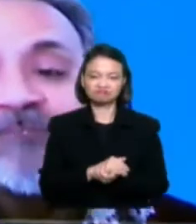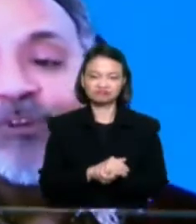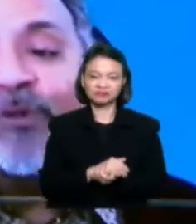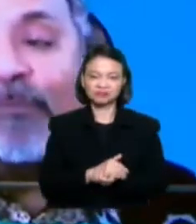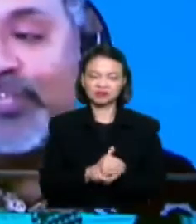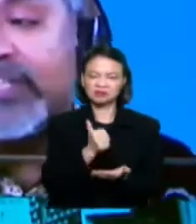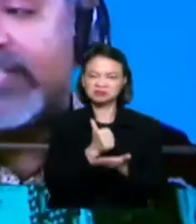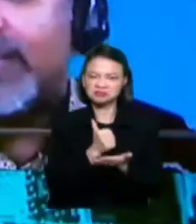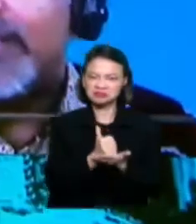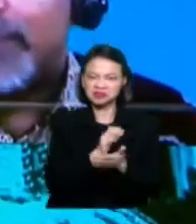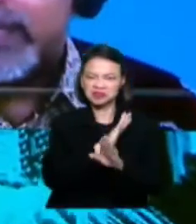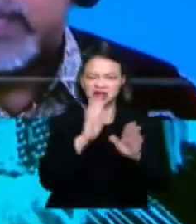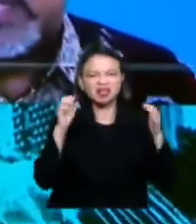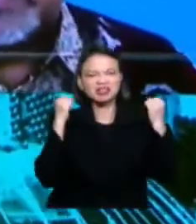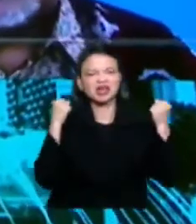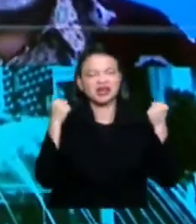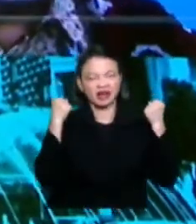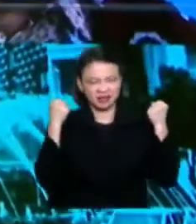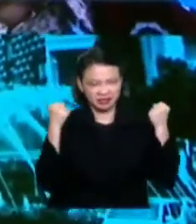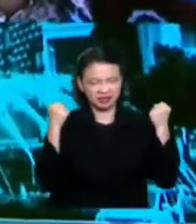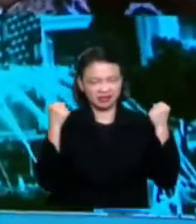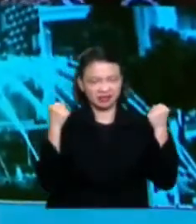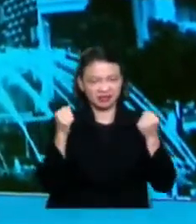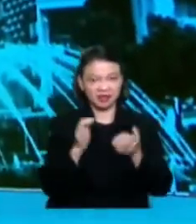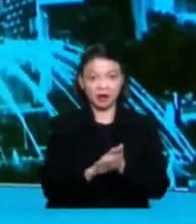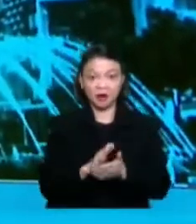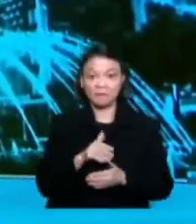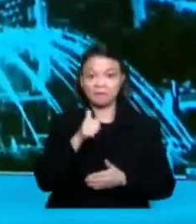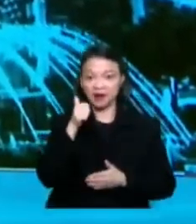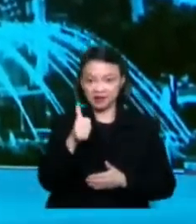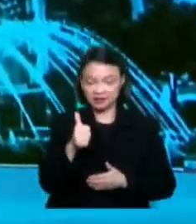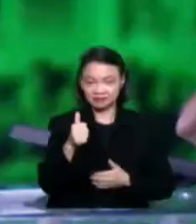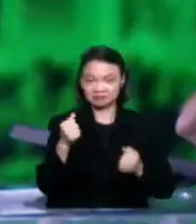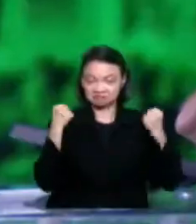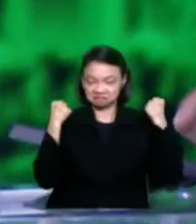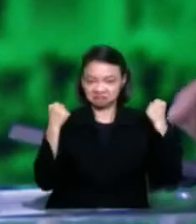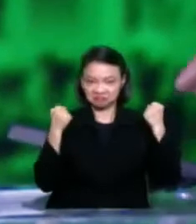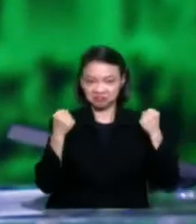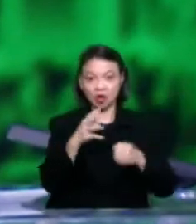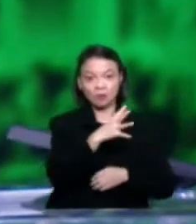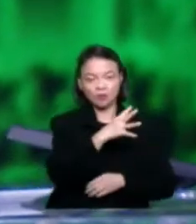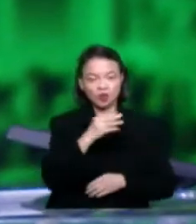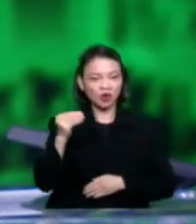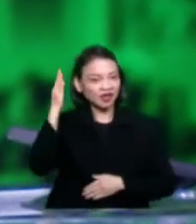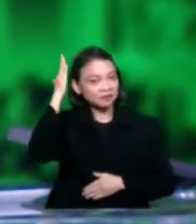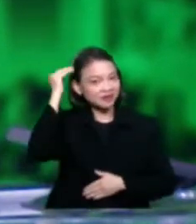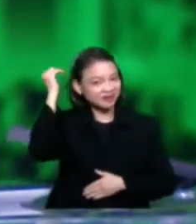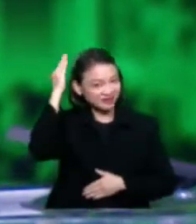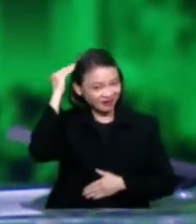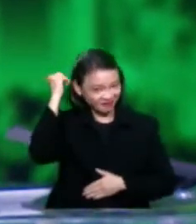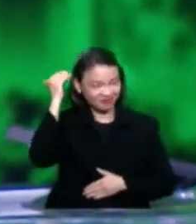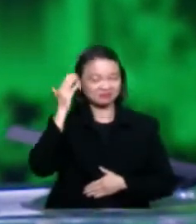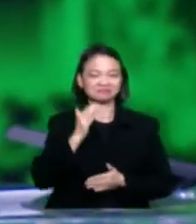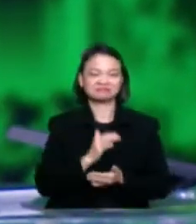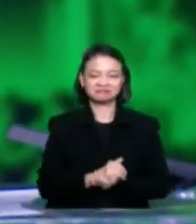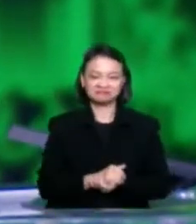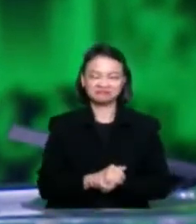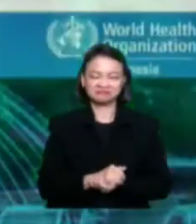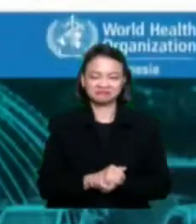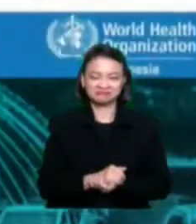and affordable options available. The same for Jakarta Marathon. I think I participated in the 2019 marathon, not the full